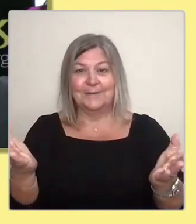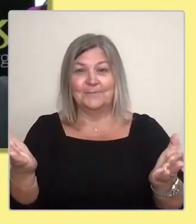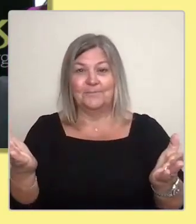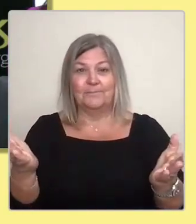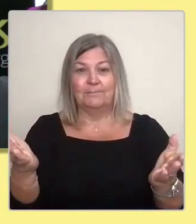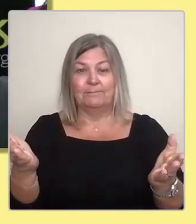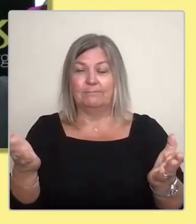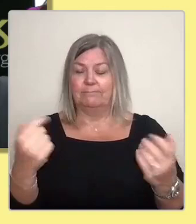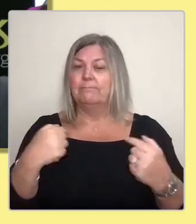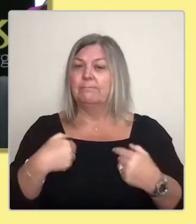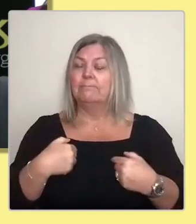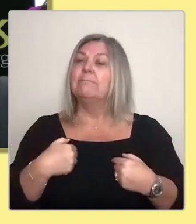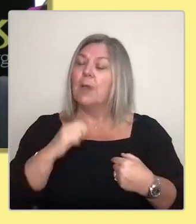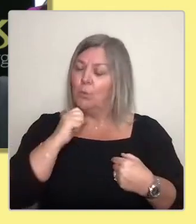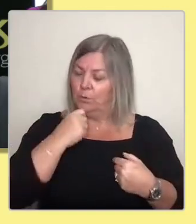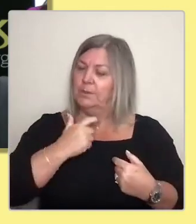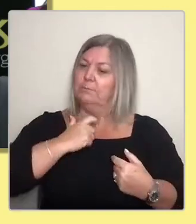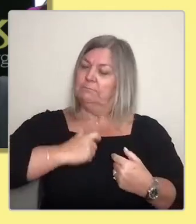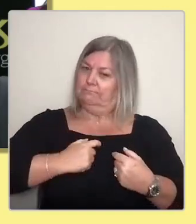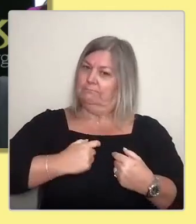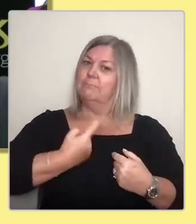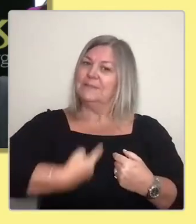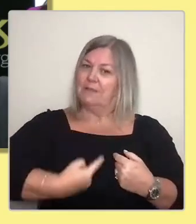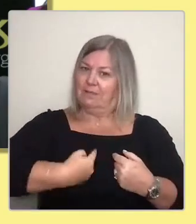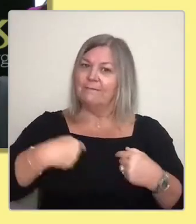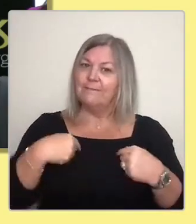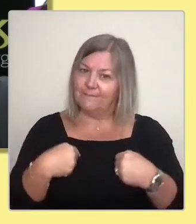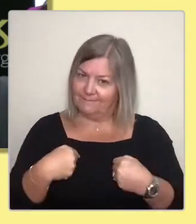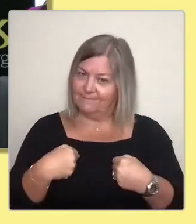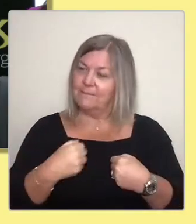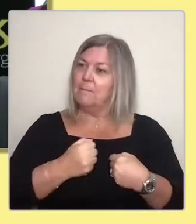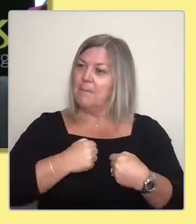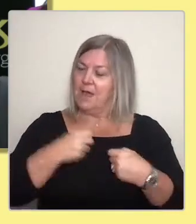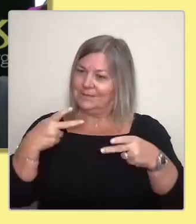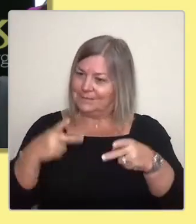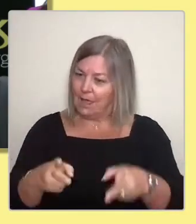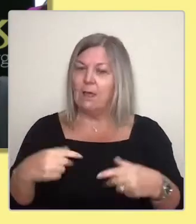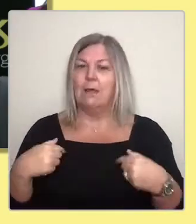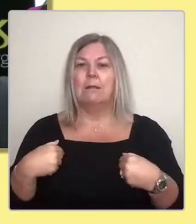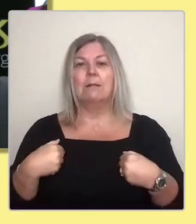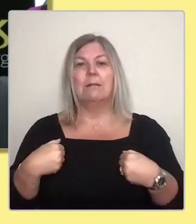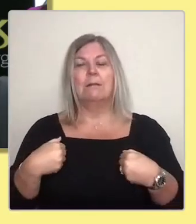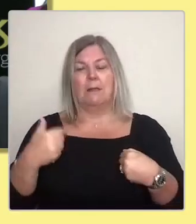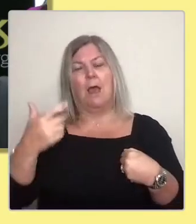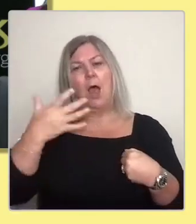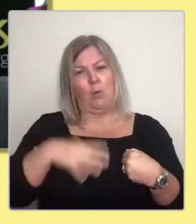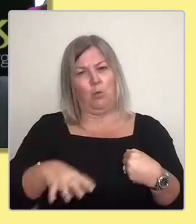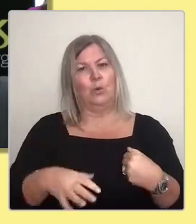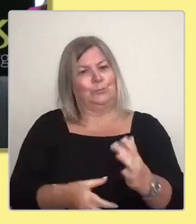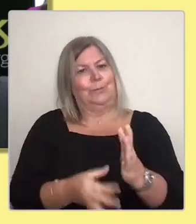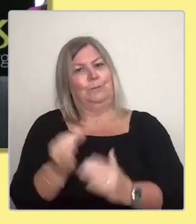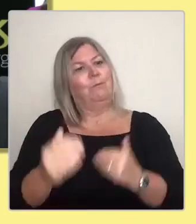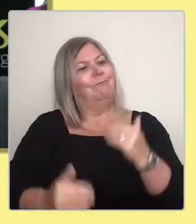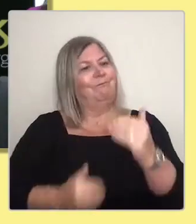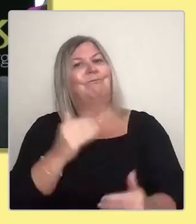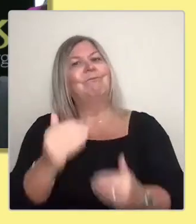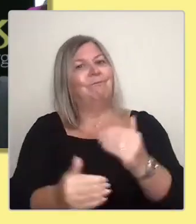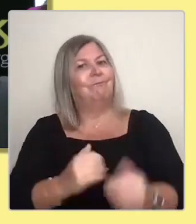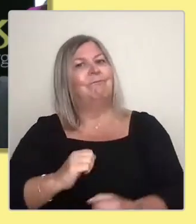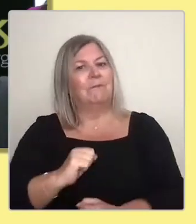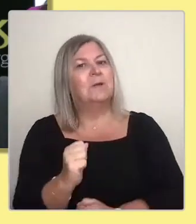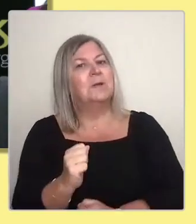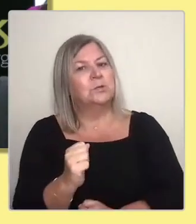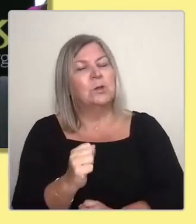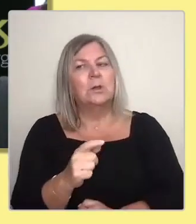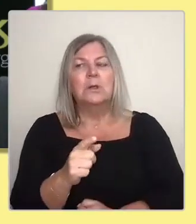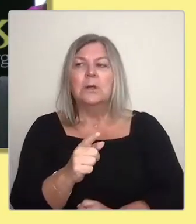and demonstrate my own leadership and my own leadership style, but I want to build on that progressive agenda, because it is that progressive agenda which has